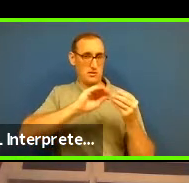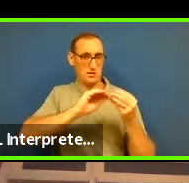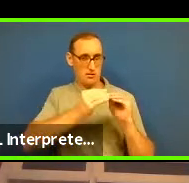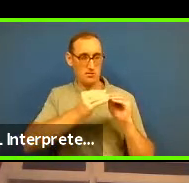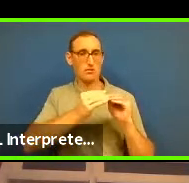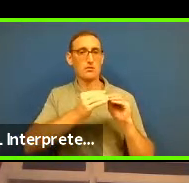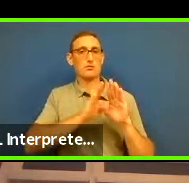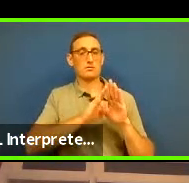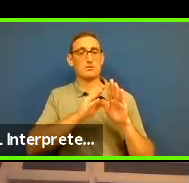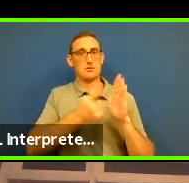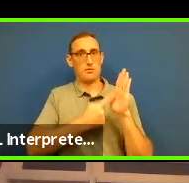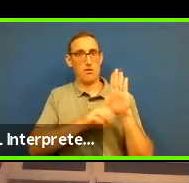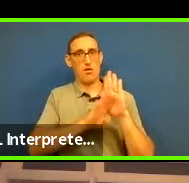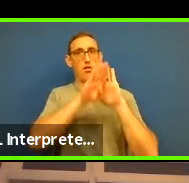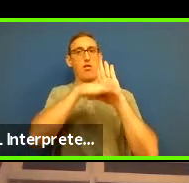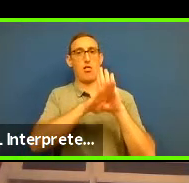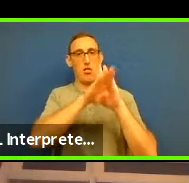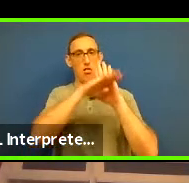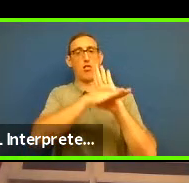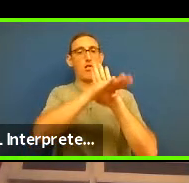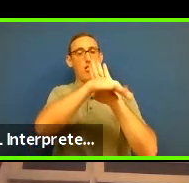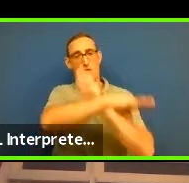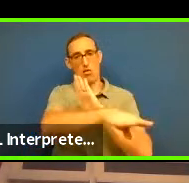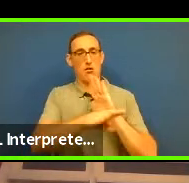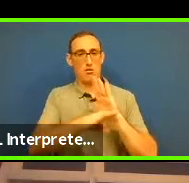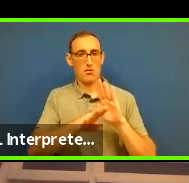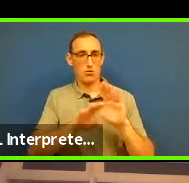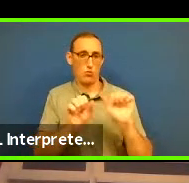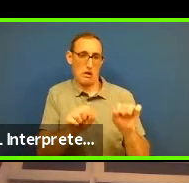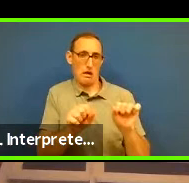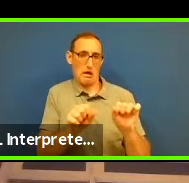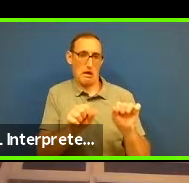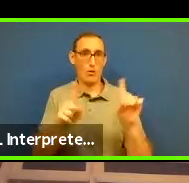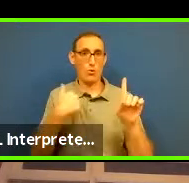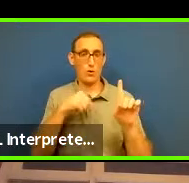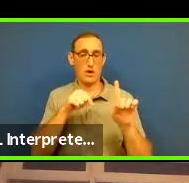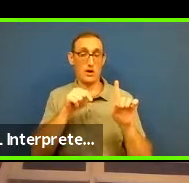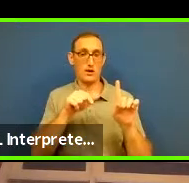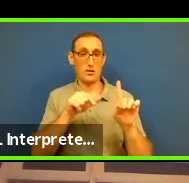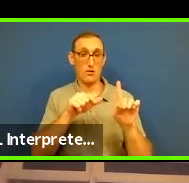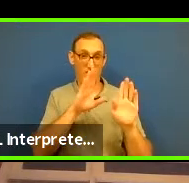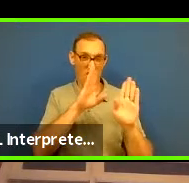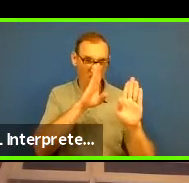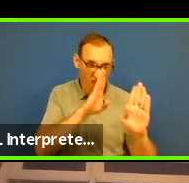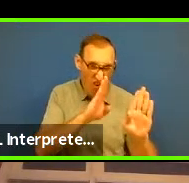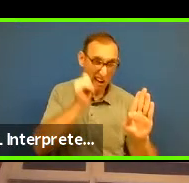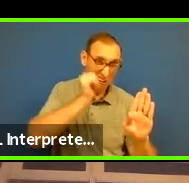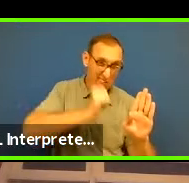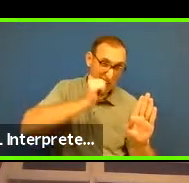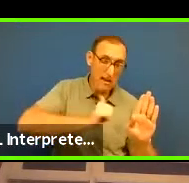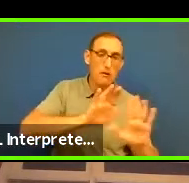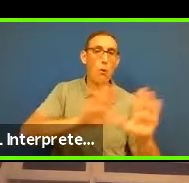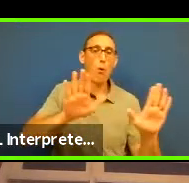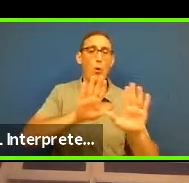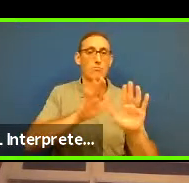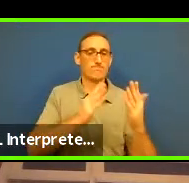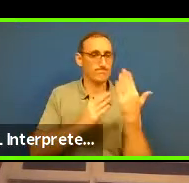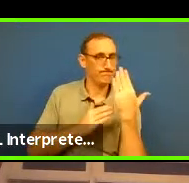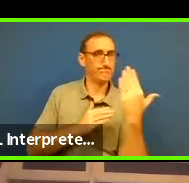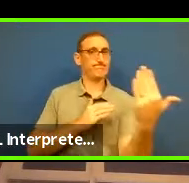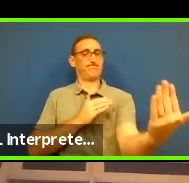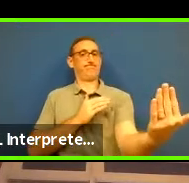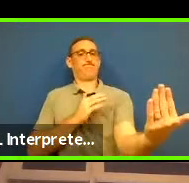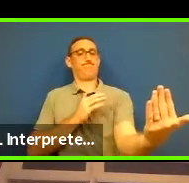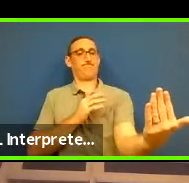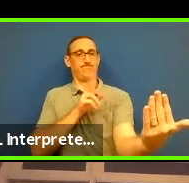up and they go down, and but we can get kind of zoomed in on that, and we really need to zoom out a little bit and look at the bigger picture. He reiterated